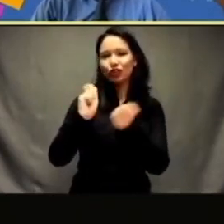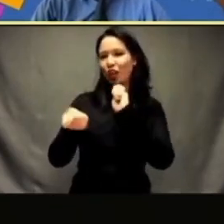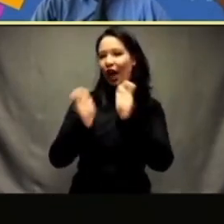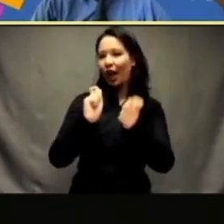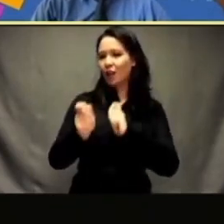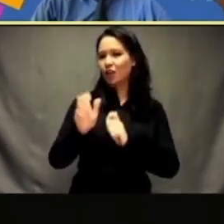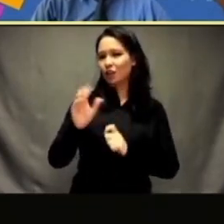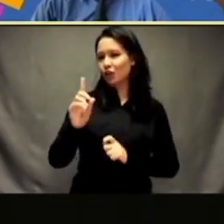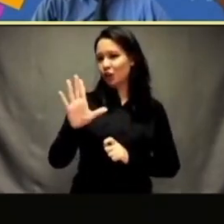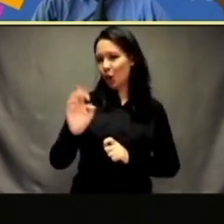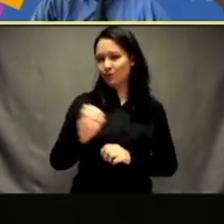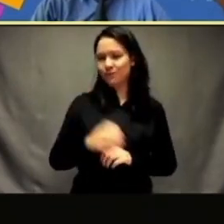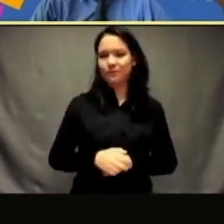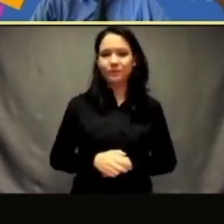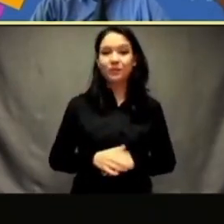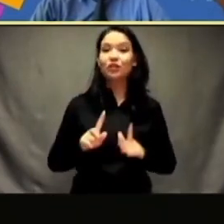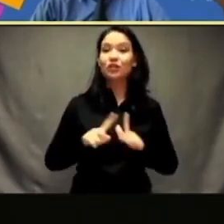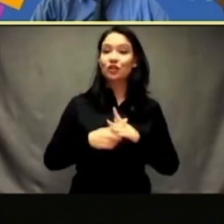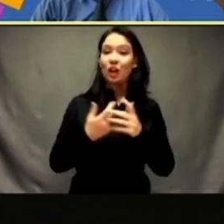So I'm gonna start with the game.